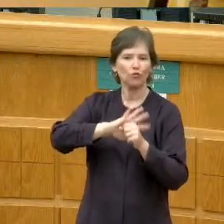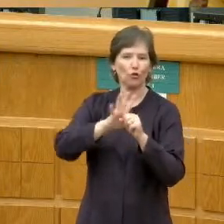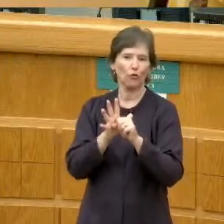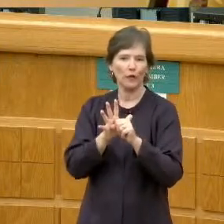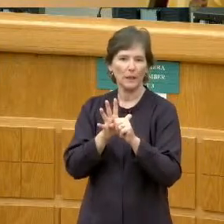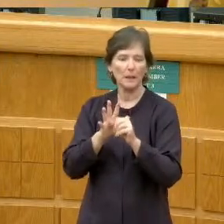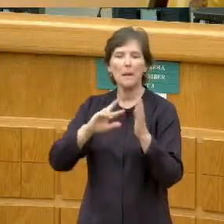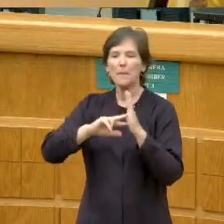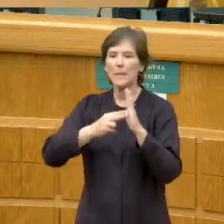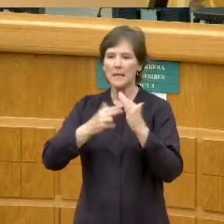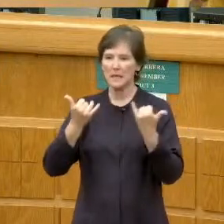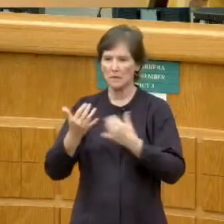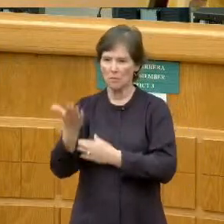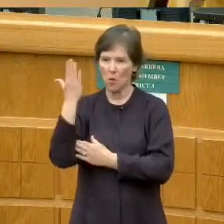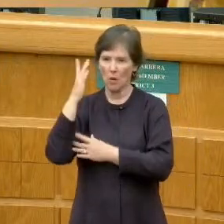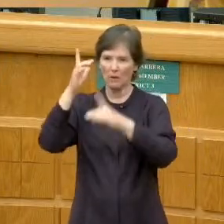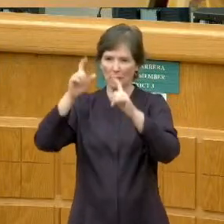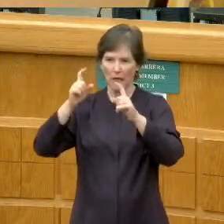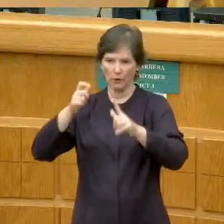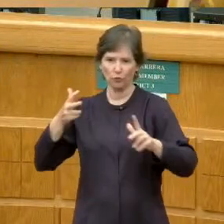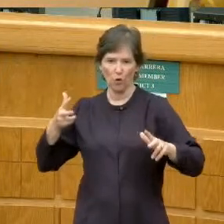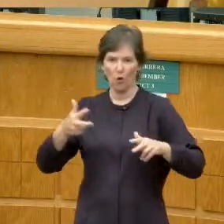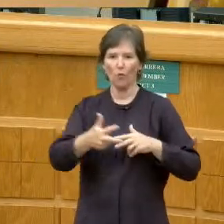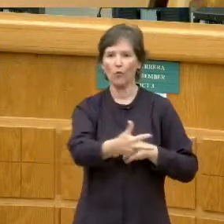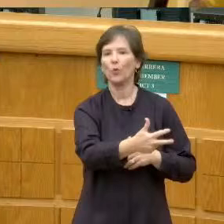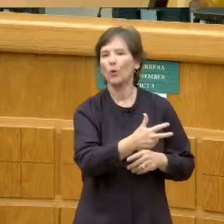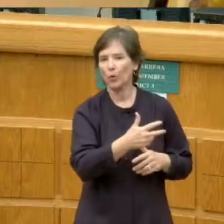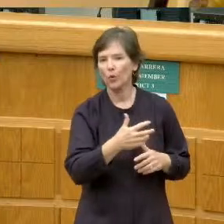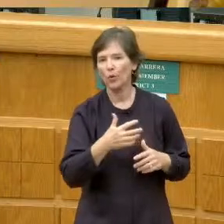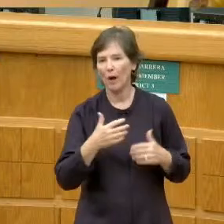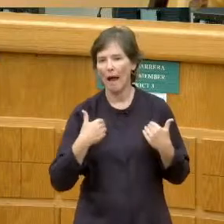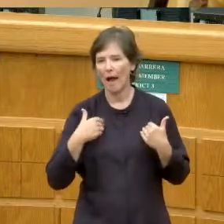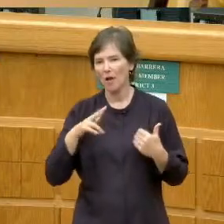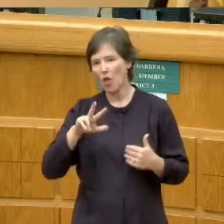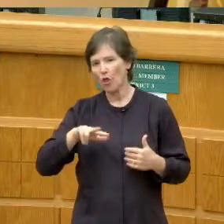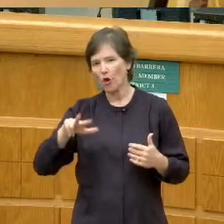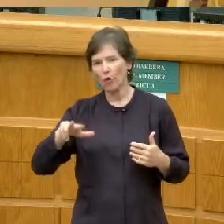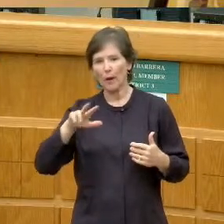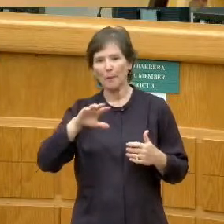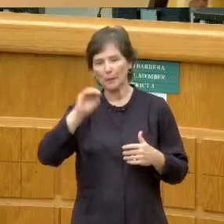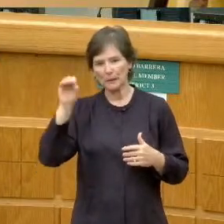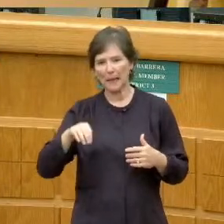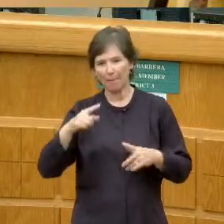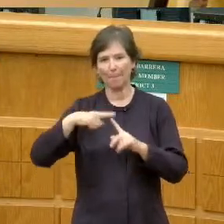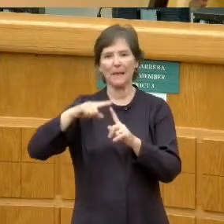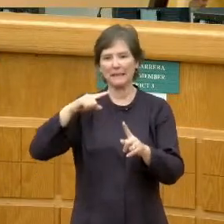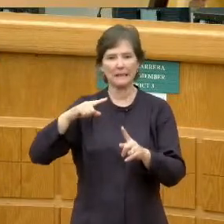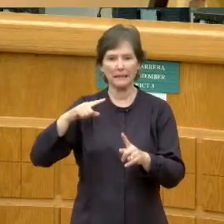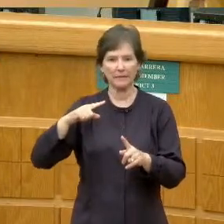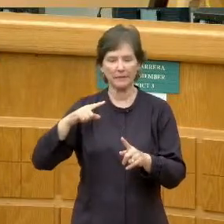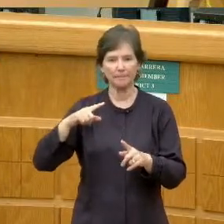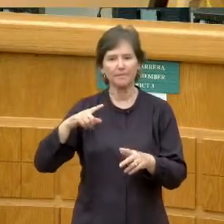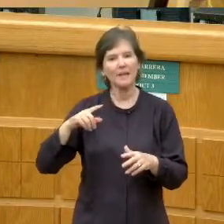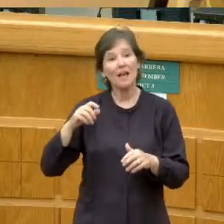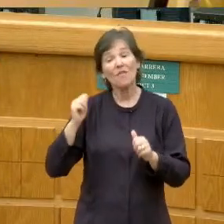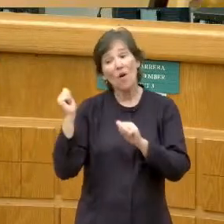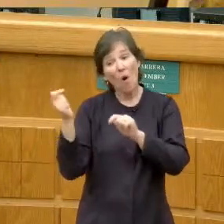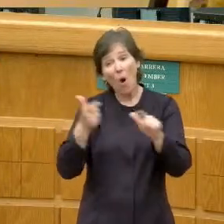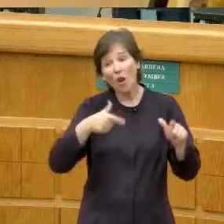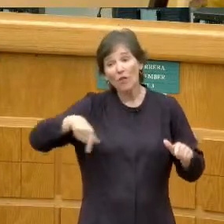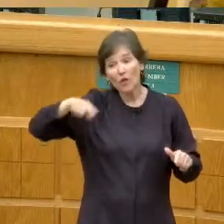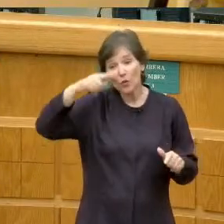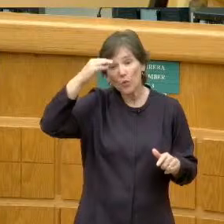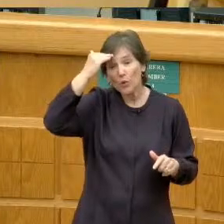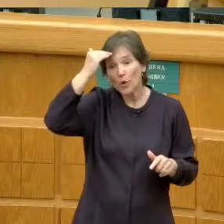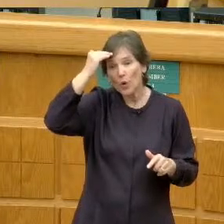morning. So we can all agree, as everyone has heard today, that COVID-19 has changed our lives dramatically.